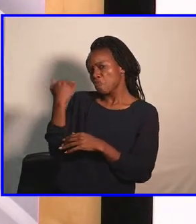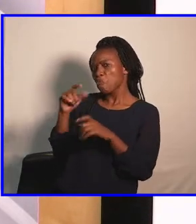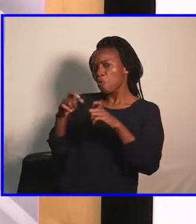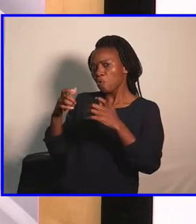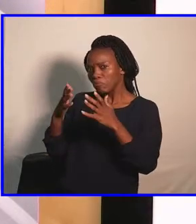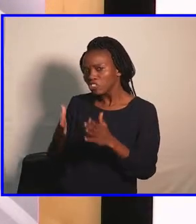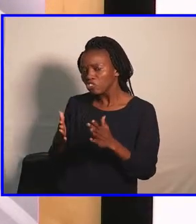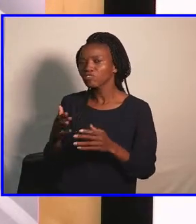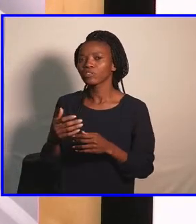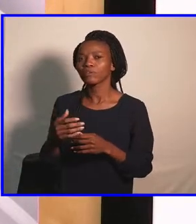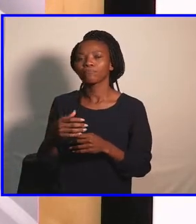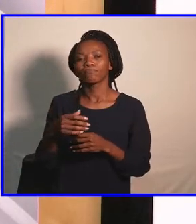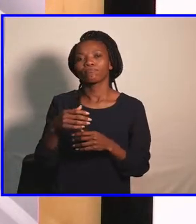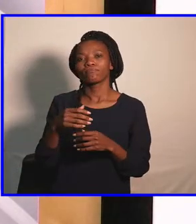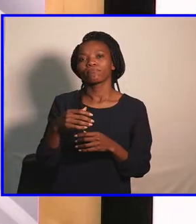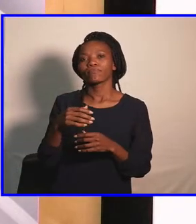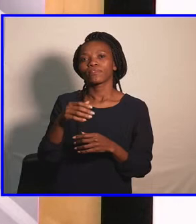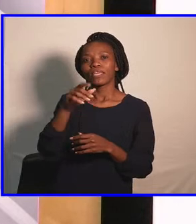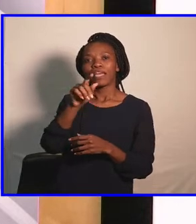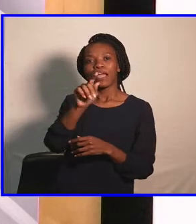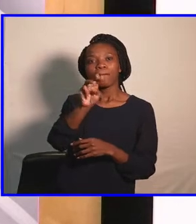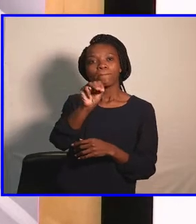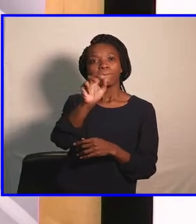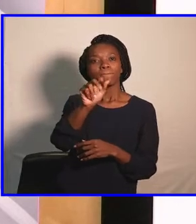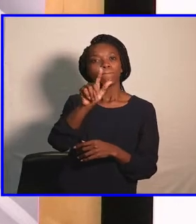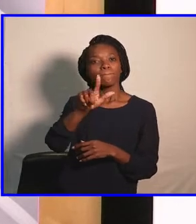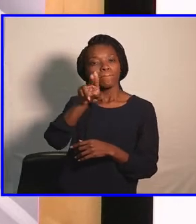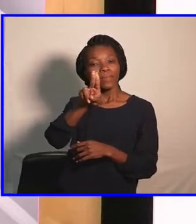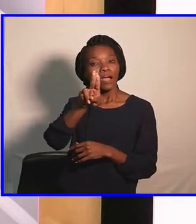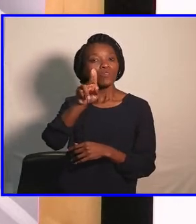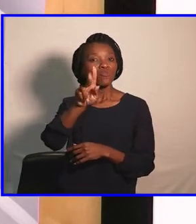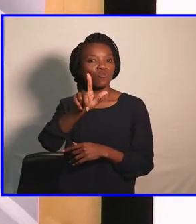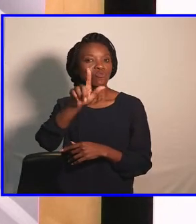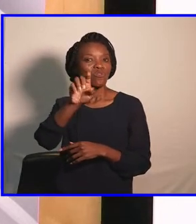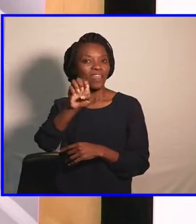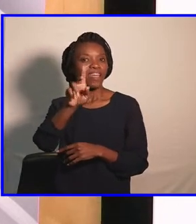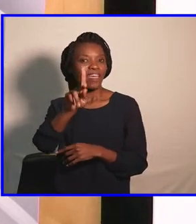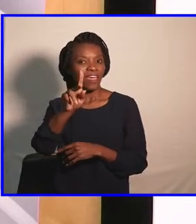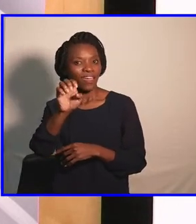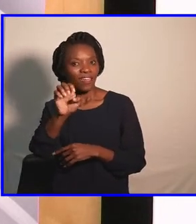Maluleke, the Auditor General,